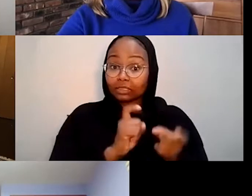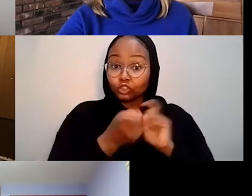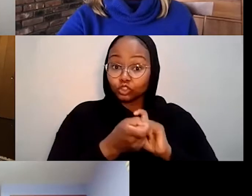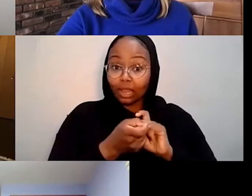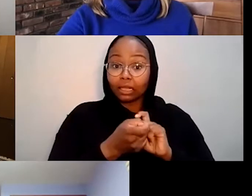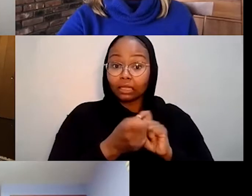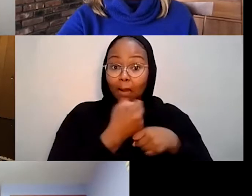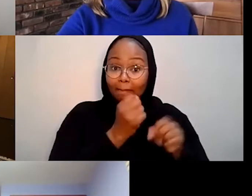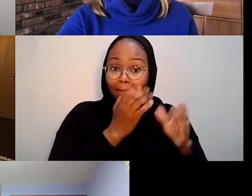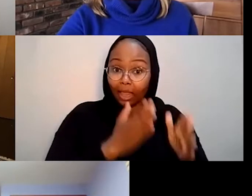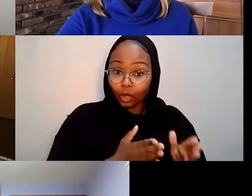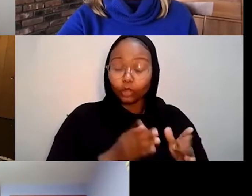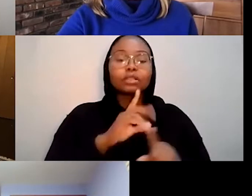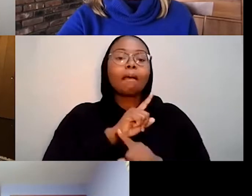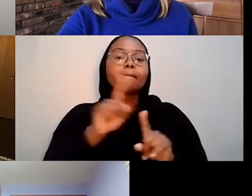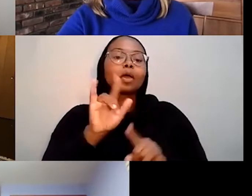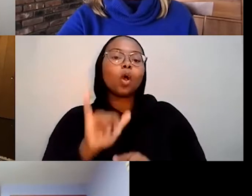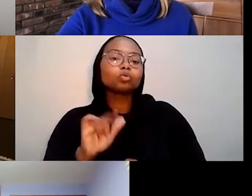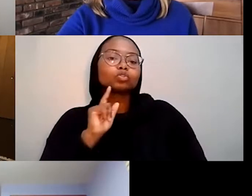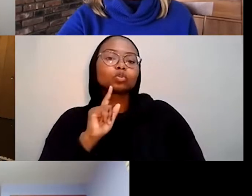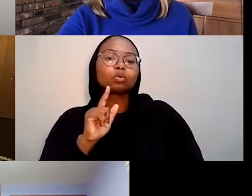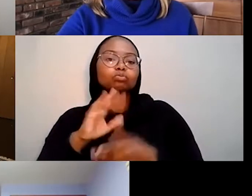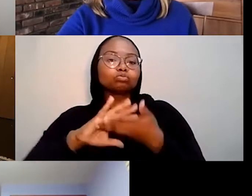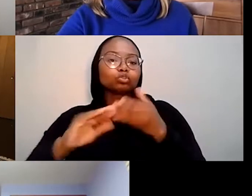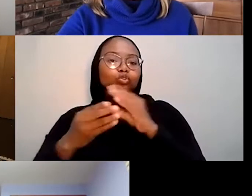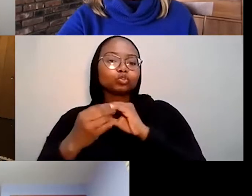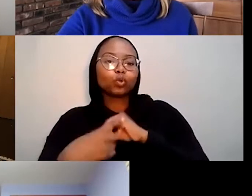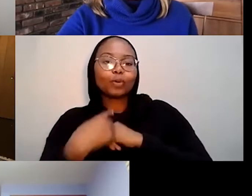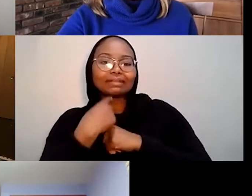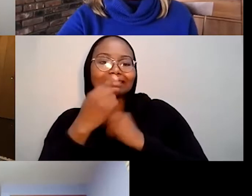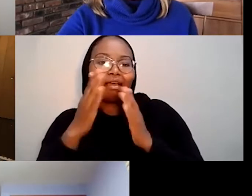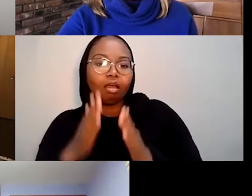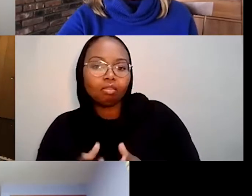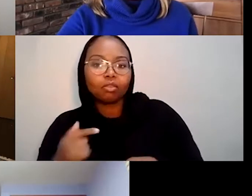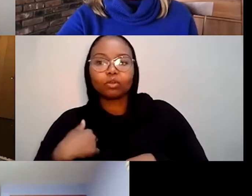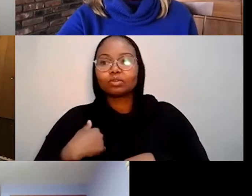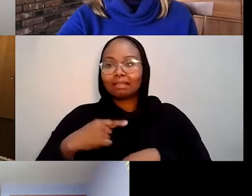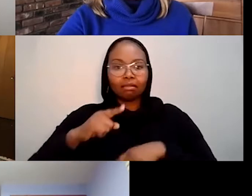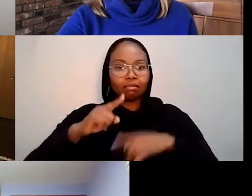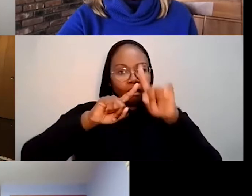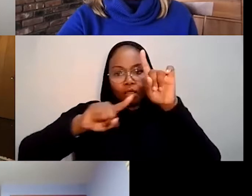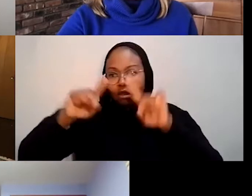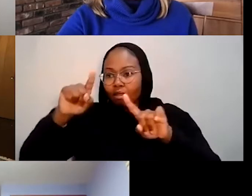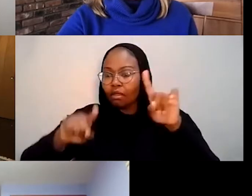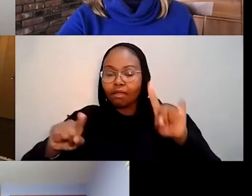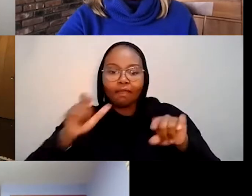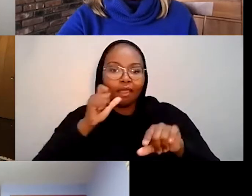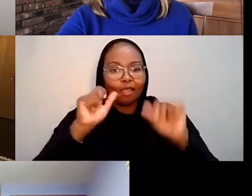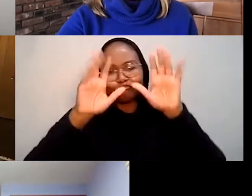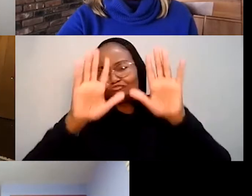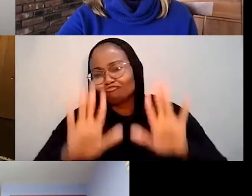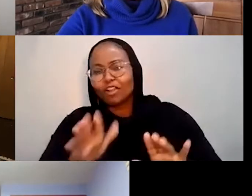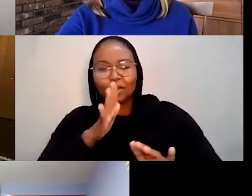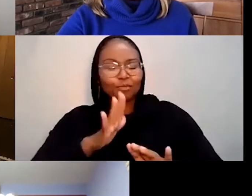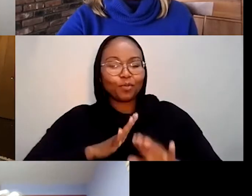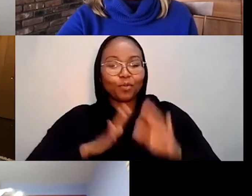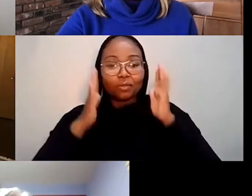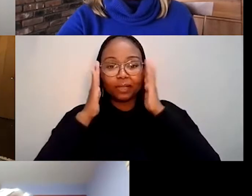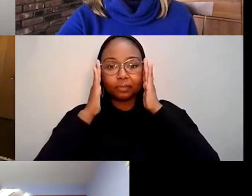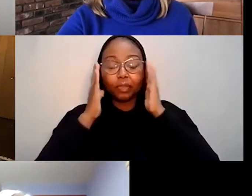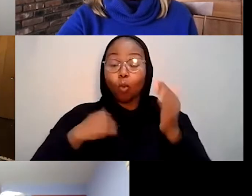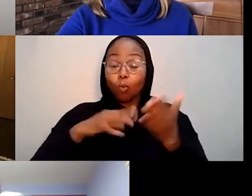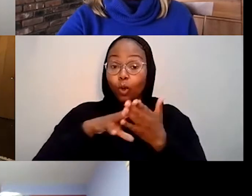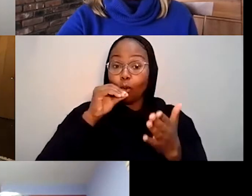storytellers, innovators, so many multidimensional, incredible women. And hopefully you'll learn and be inspired to